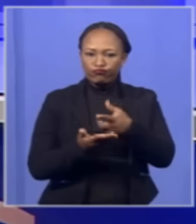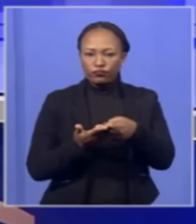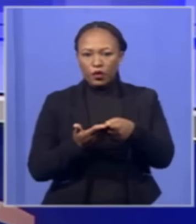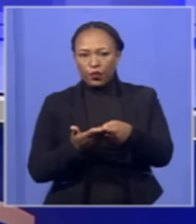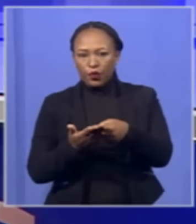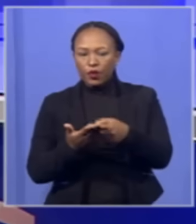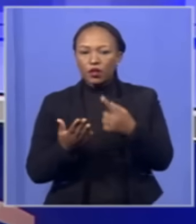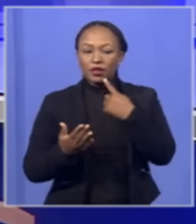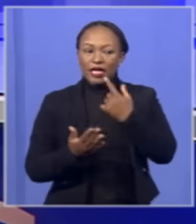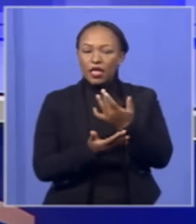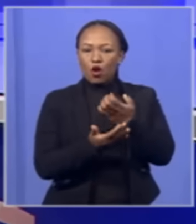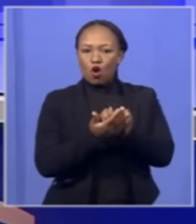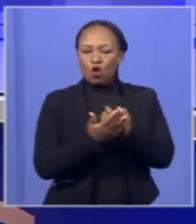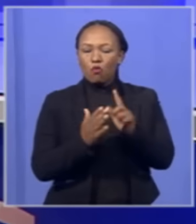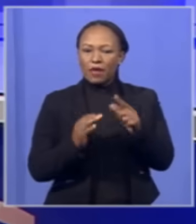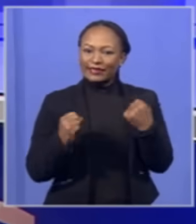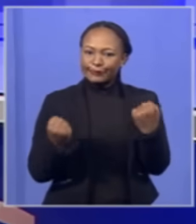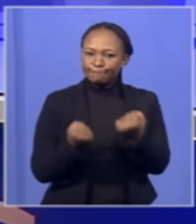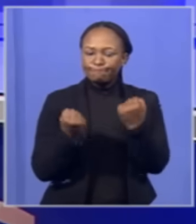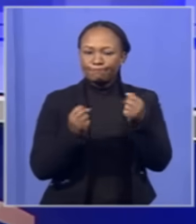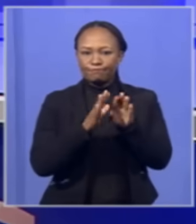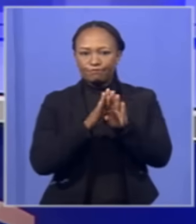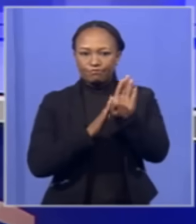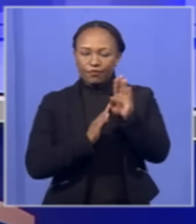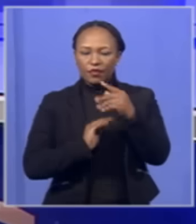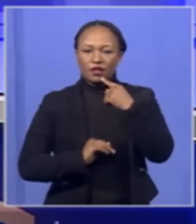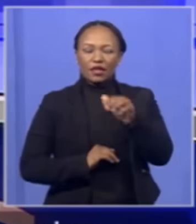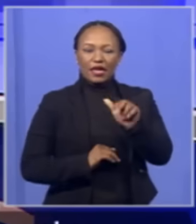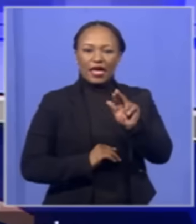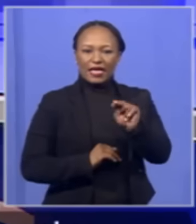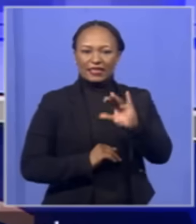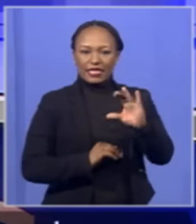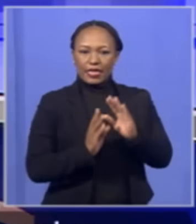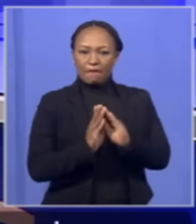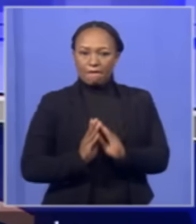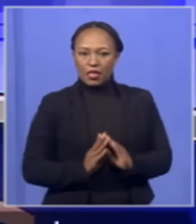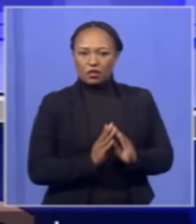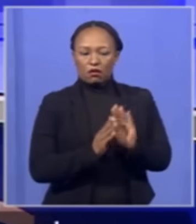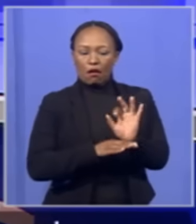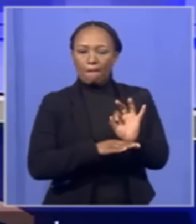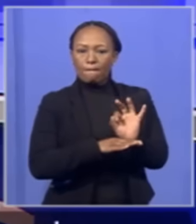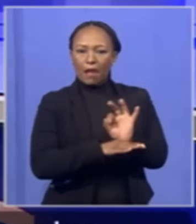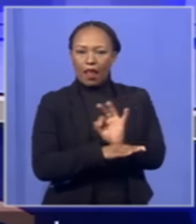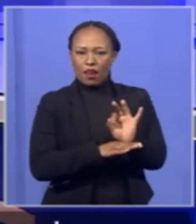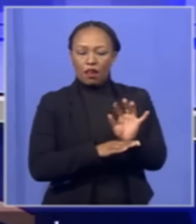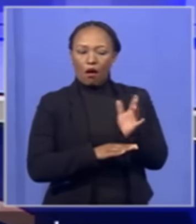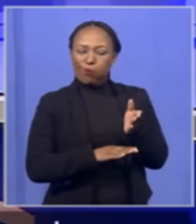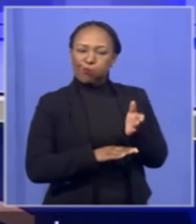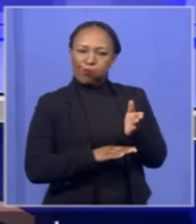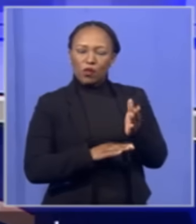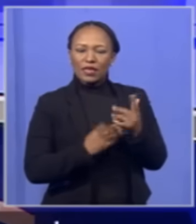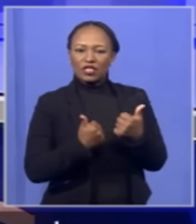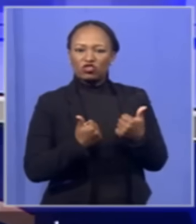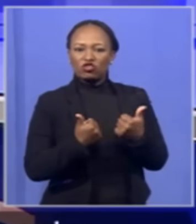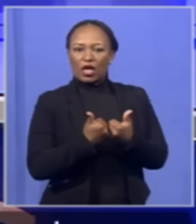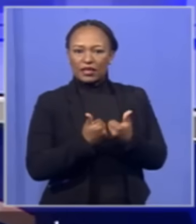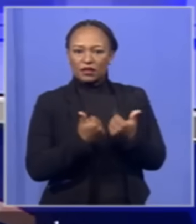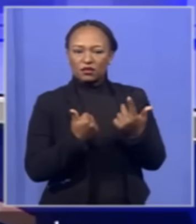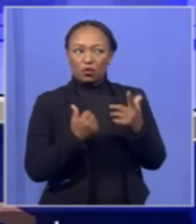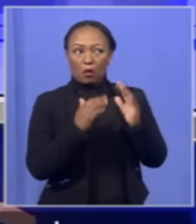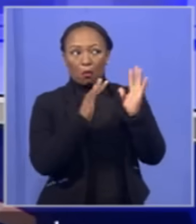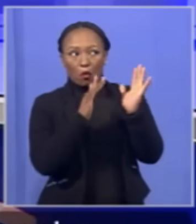go tsosolosa ikonomi. A re ditherisano tsa NEC di tlhagisitse kwa setlhoeng dikgwetlho di le mmalwa tsa loago le ikonomi tse di